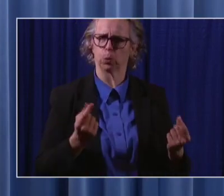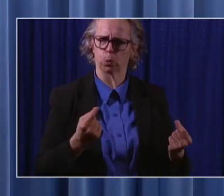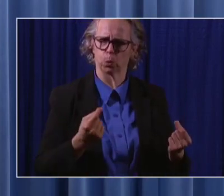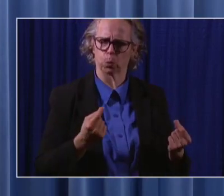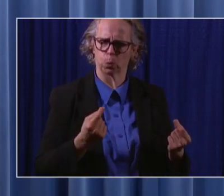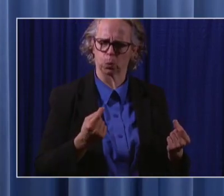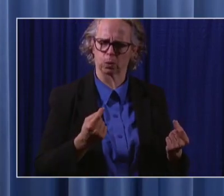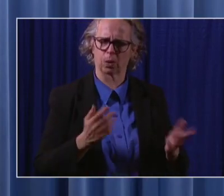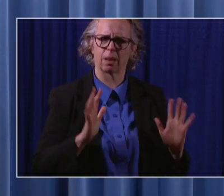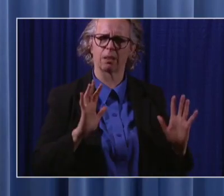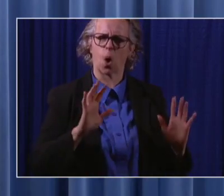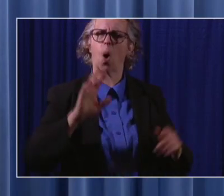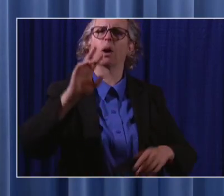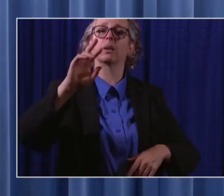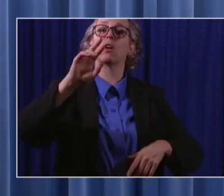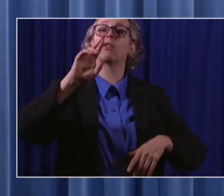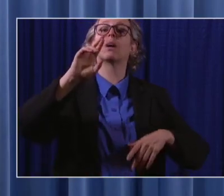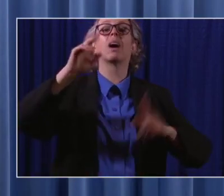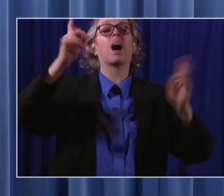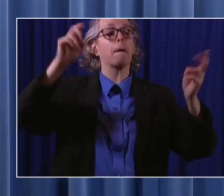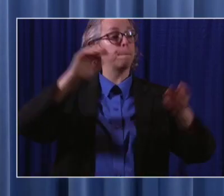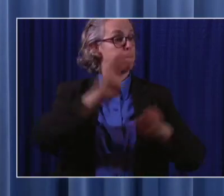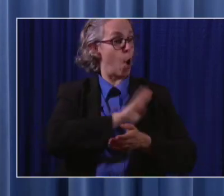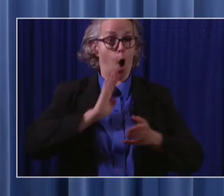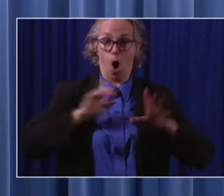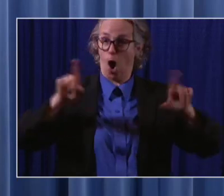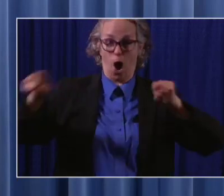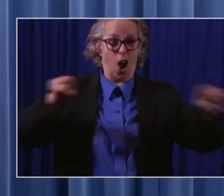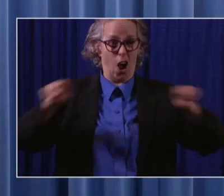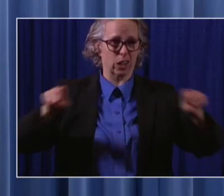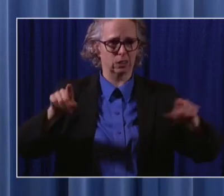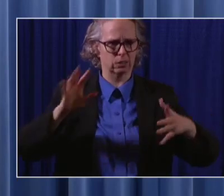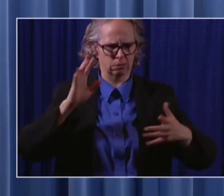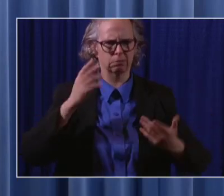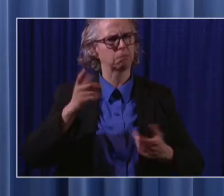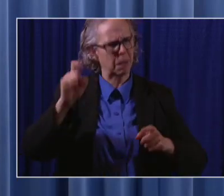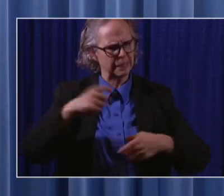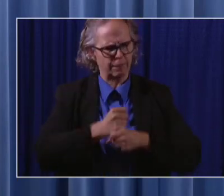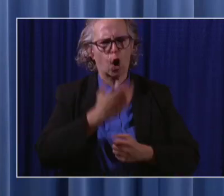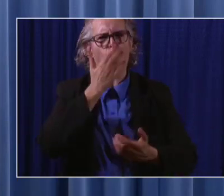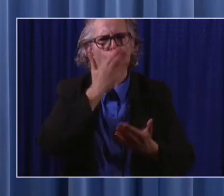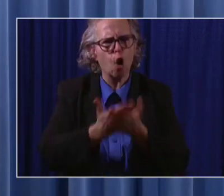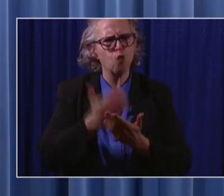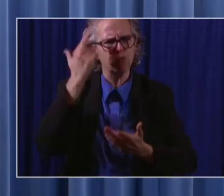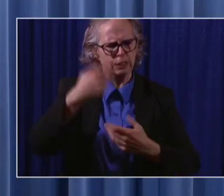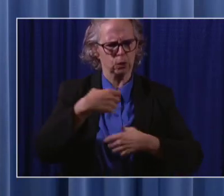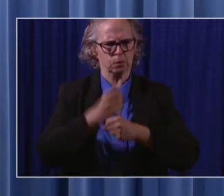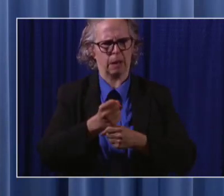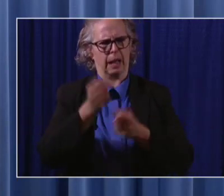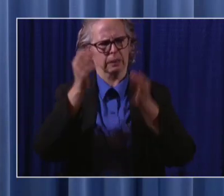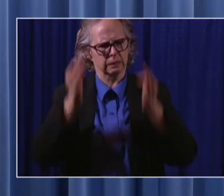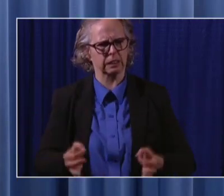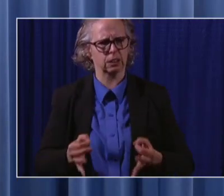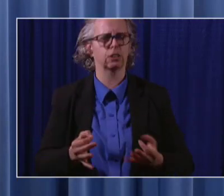be a reason to do it. I just want the process to work. I didn't think the process had worked.